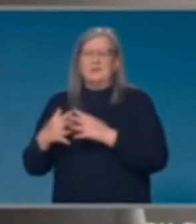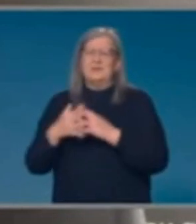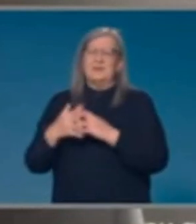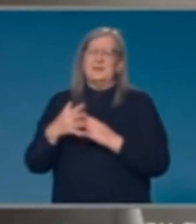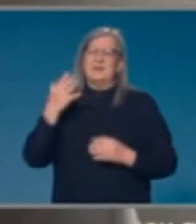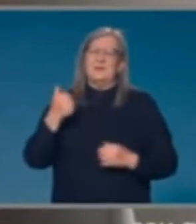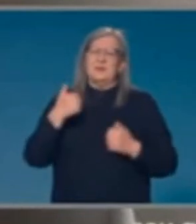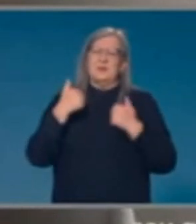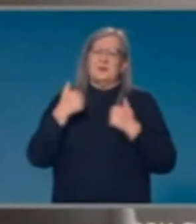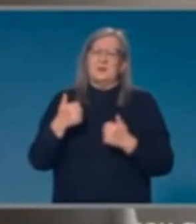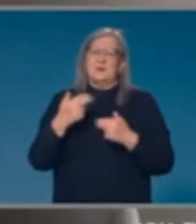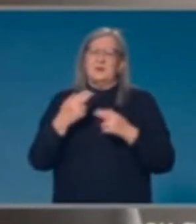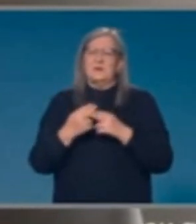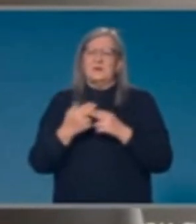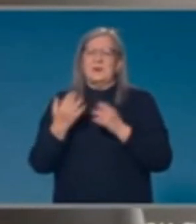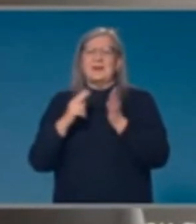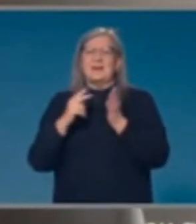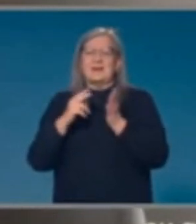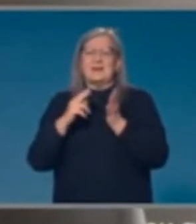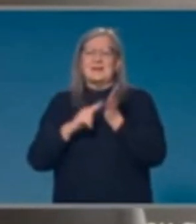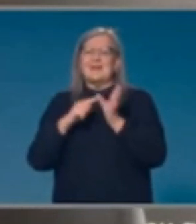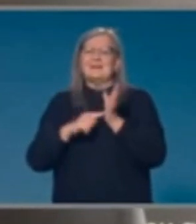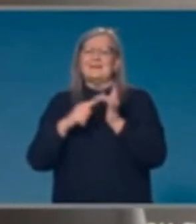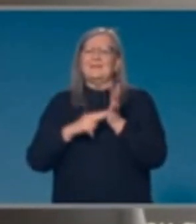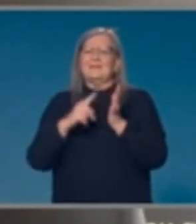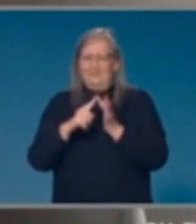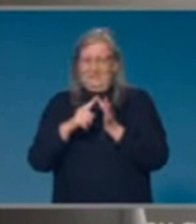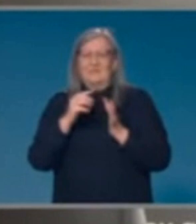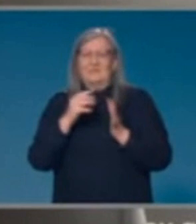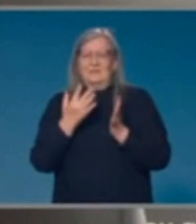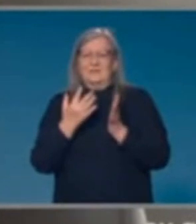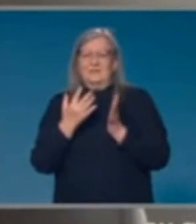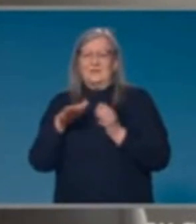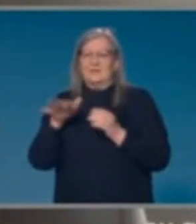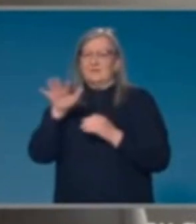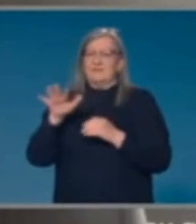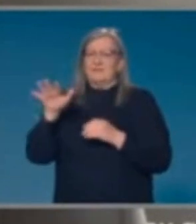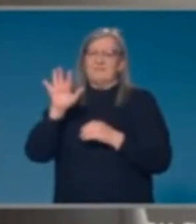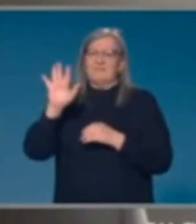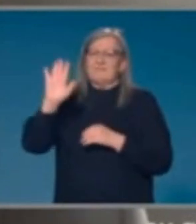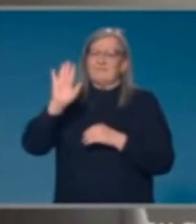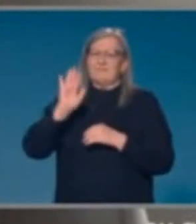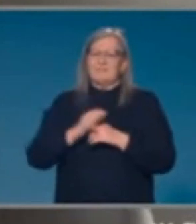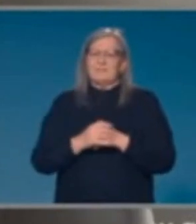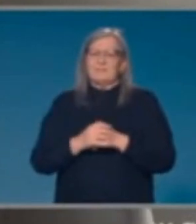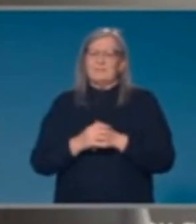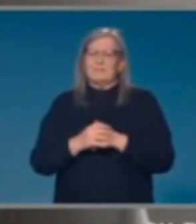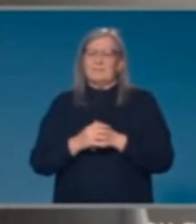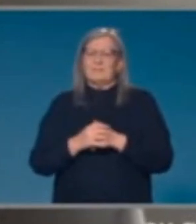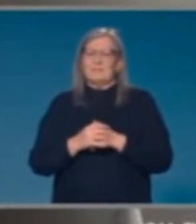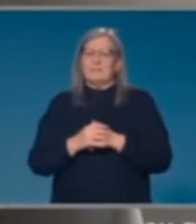particular tribal structure in America, but also coupled with the tragic and catastrophic First